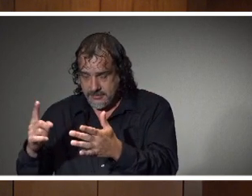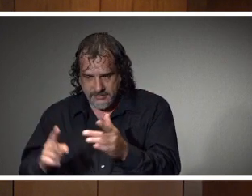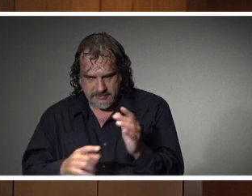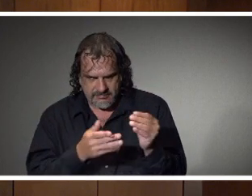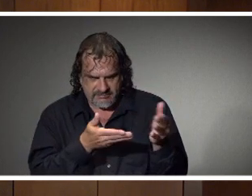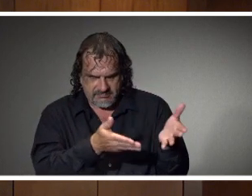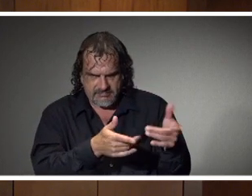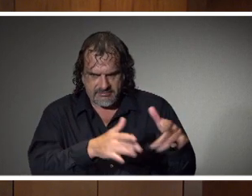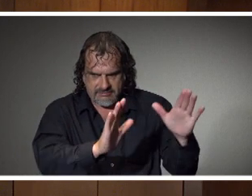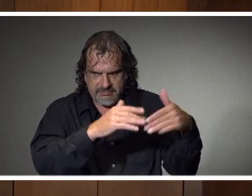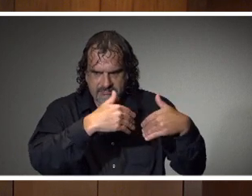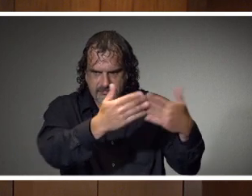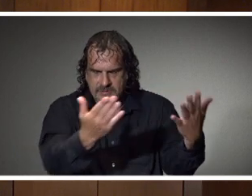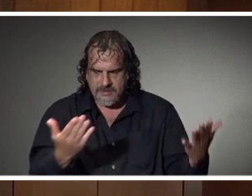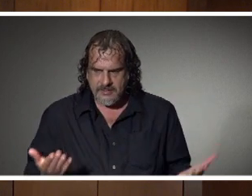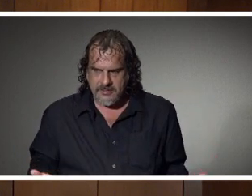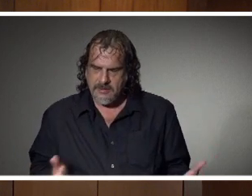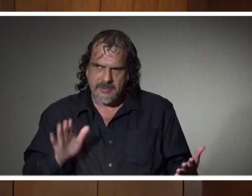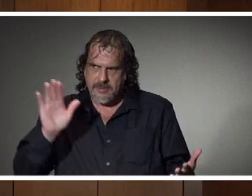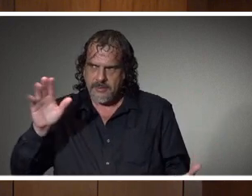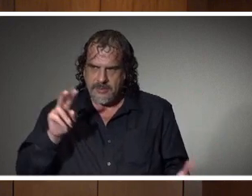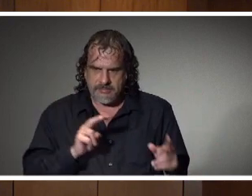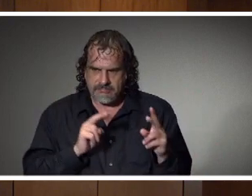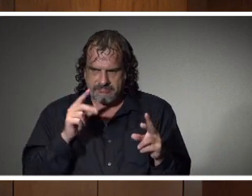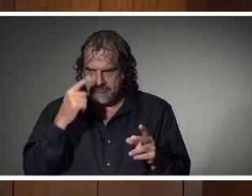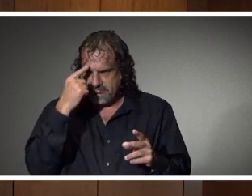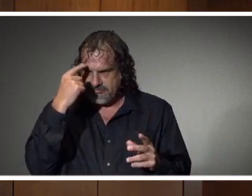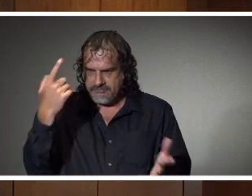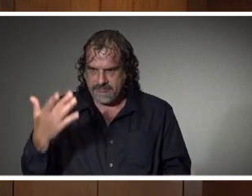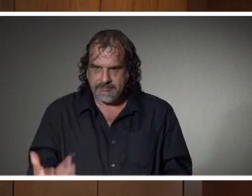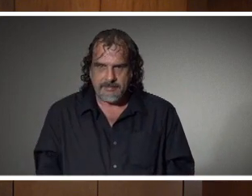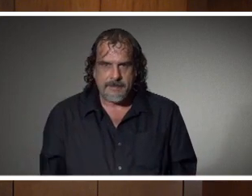happening. What can we look for?